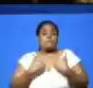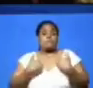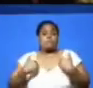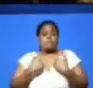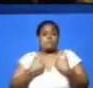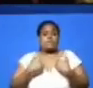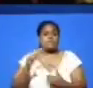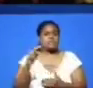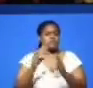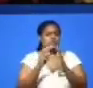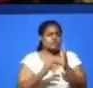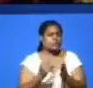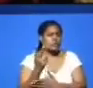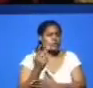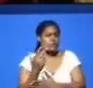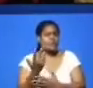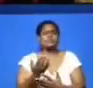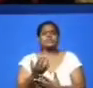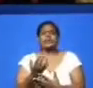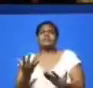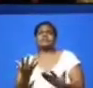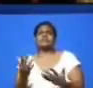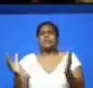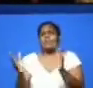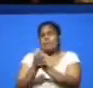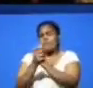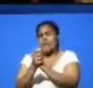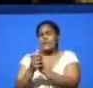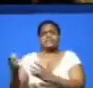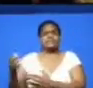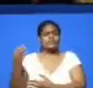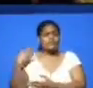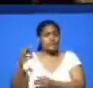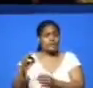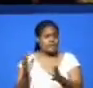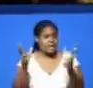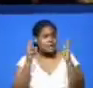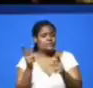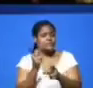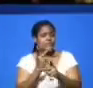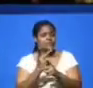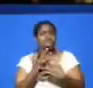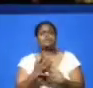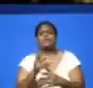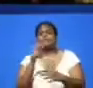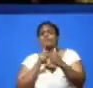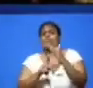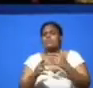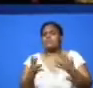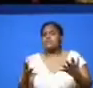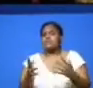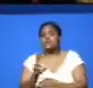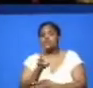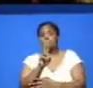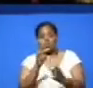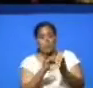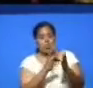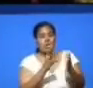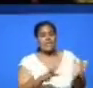lest you start glorifying the French, hear me carefully. The prophecy says that the two